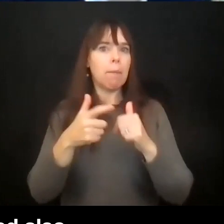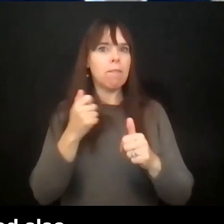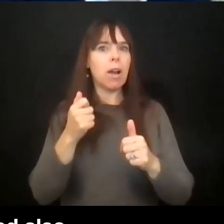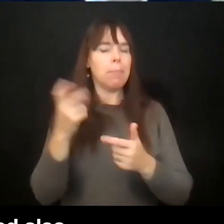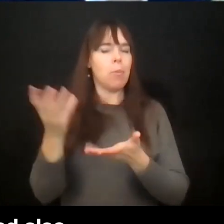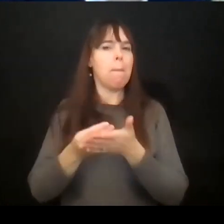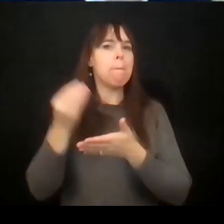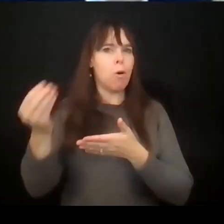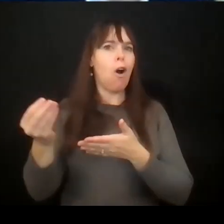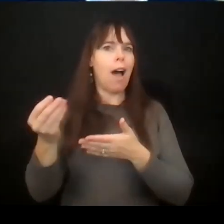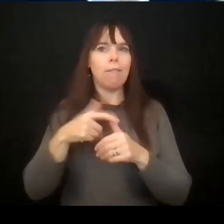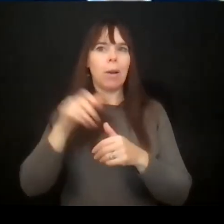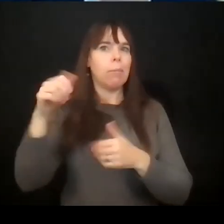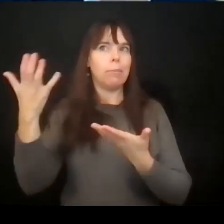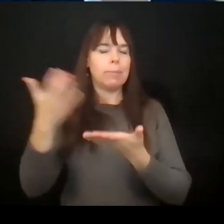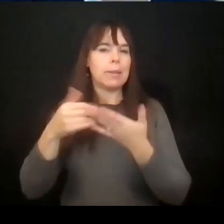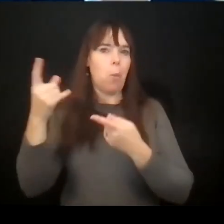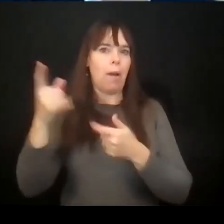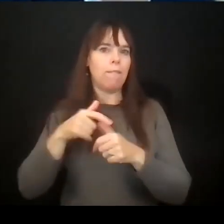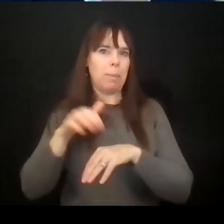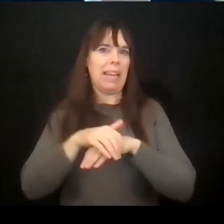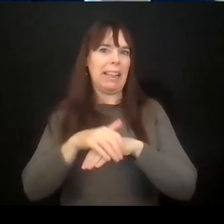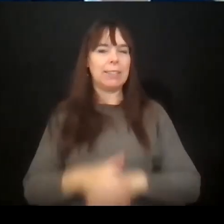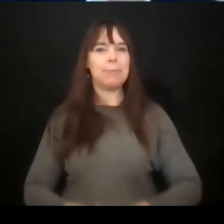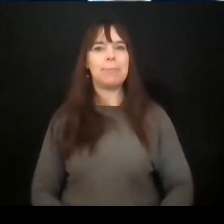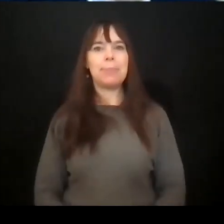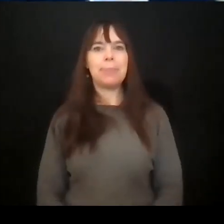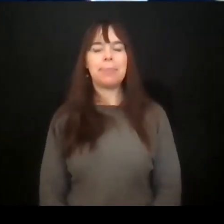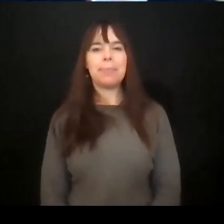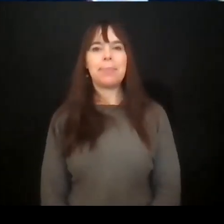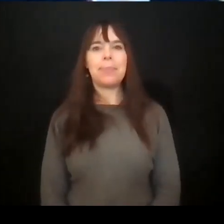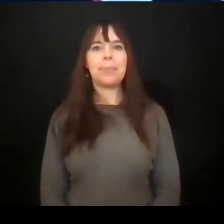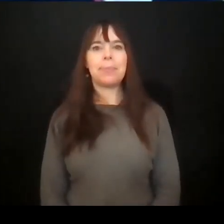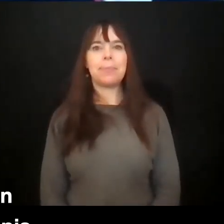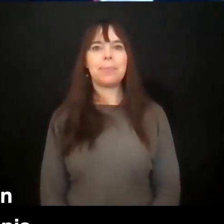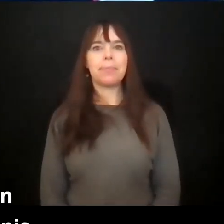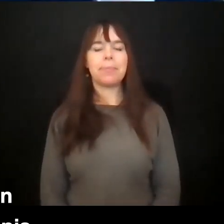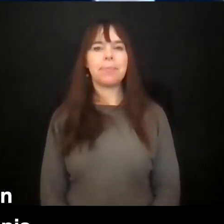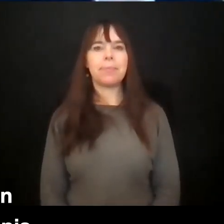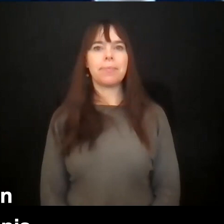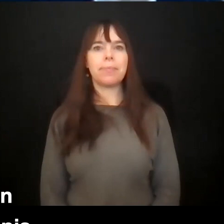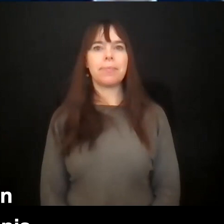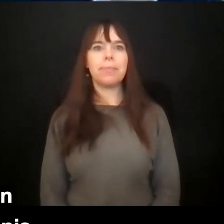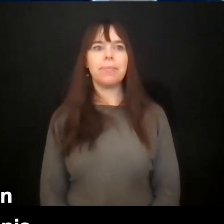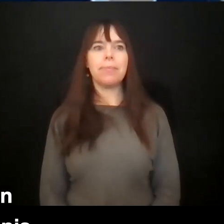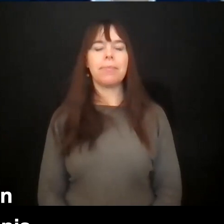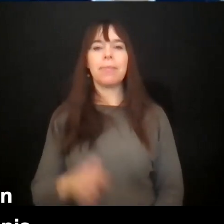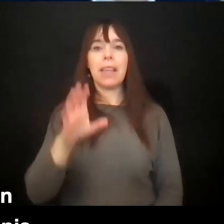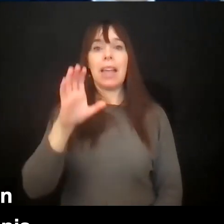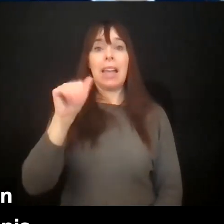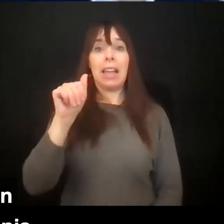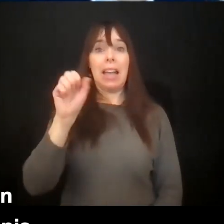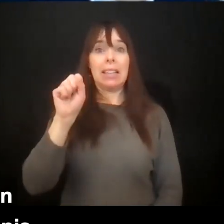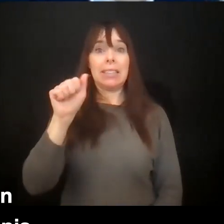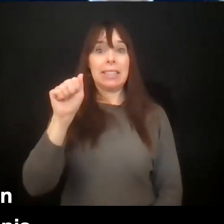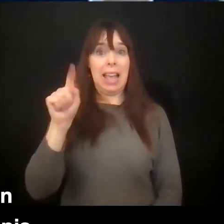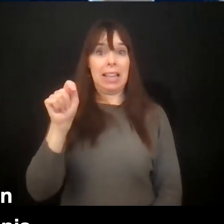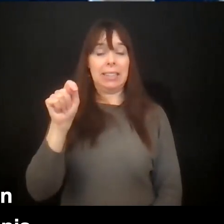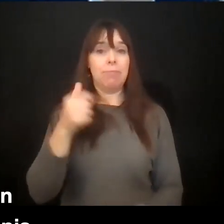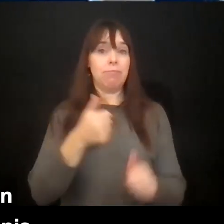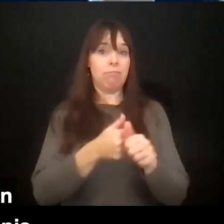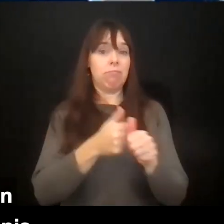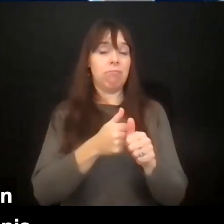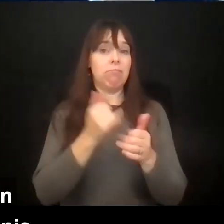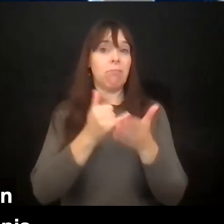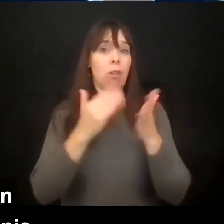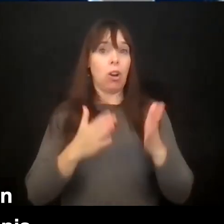purchased also. New slide shows a painting of a woman and a young girl, 1903 to 04. Mary Cassatt was an